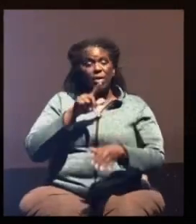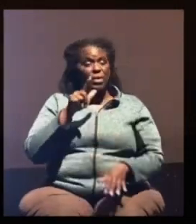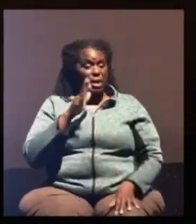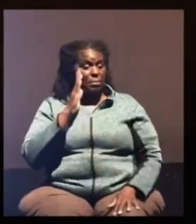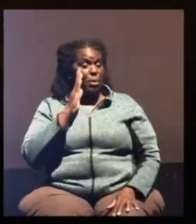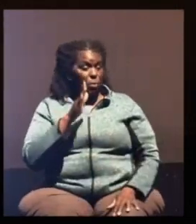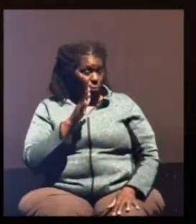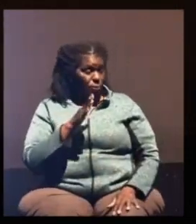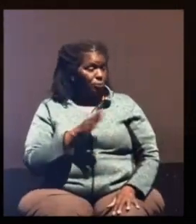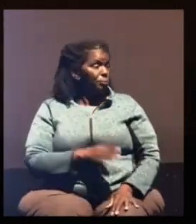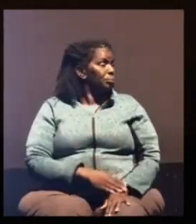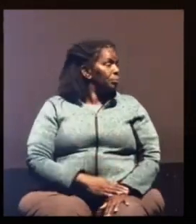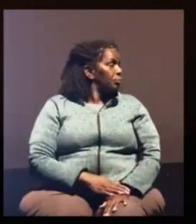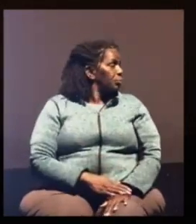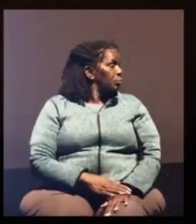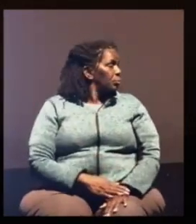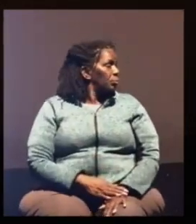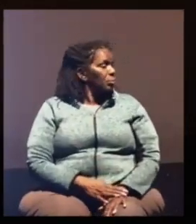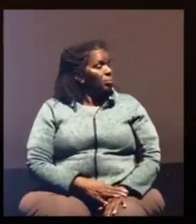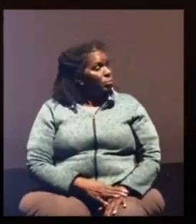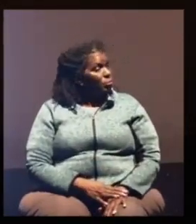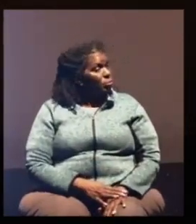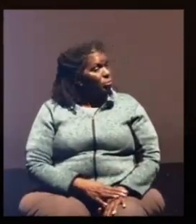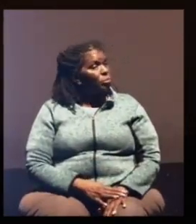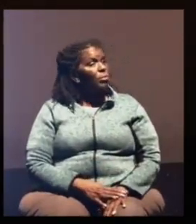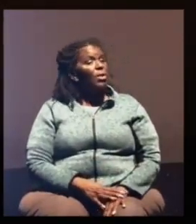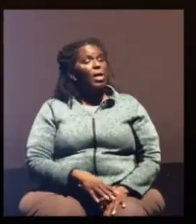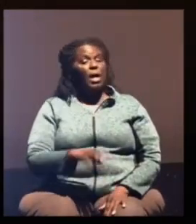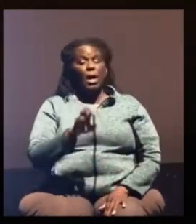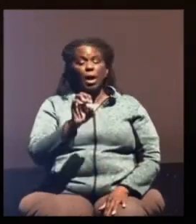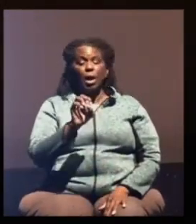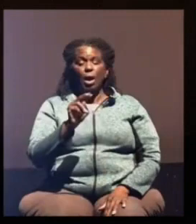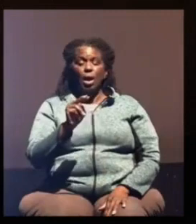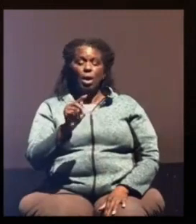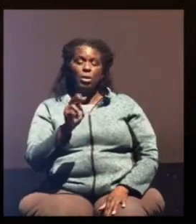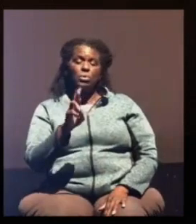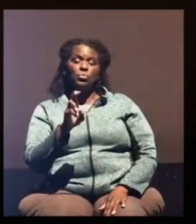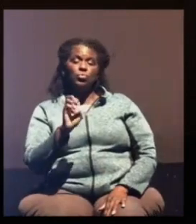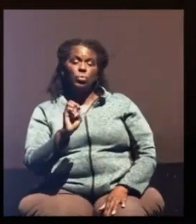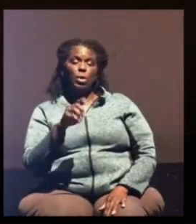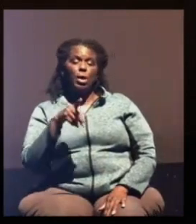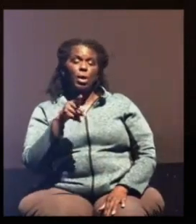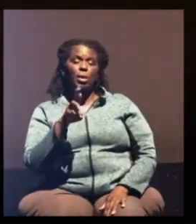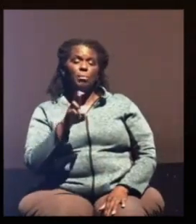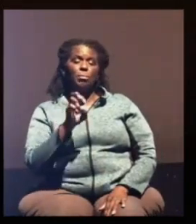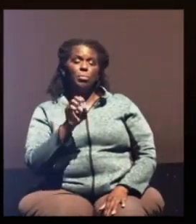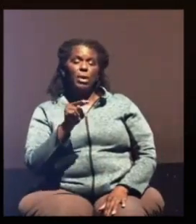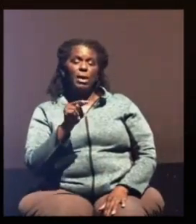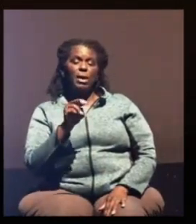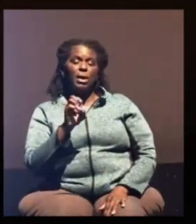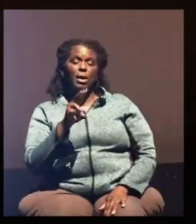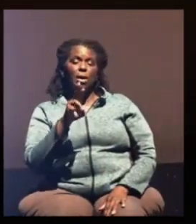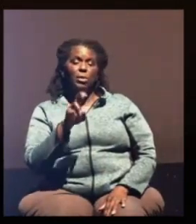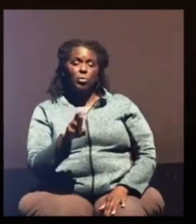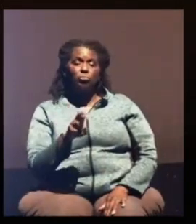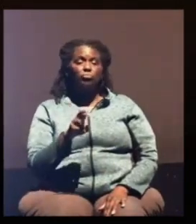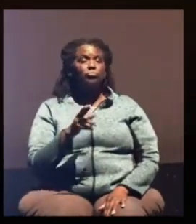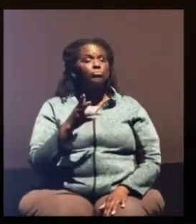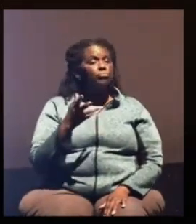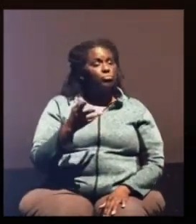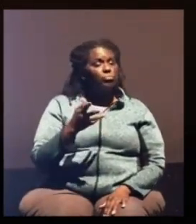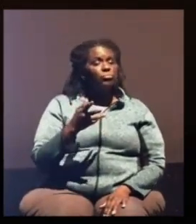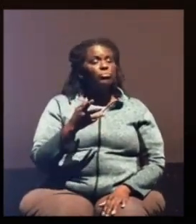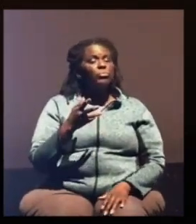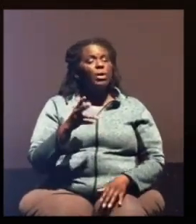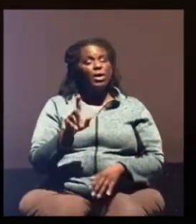do. And for the top end of that, the entrepreneurs who can find their way to have home offices and makerspaces, which again, the